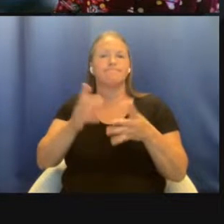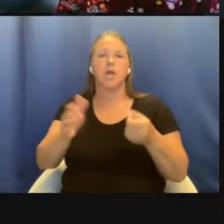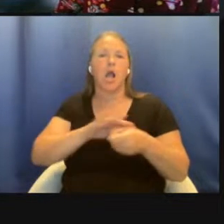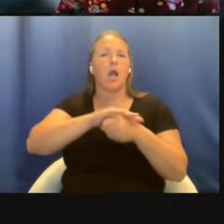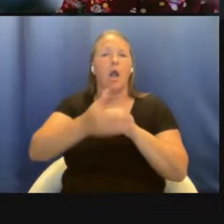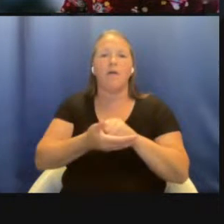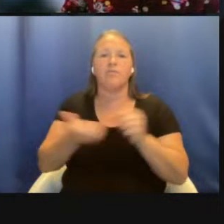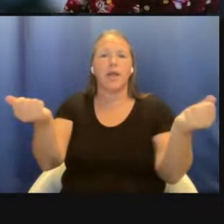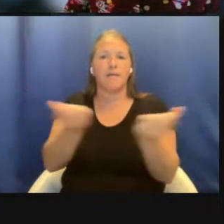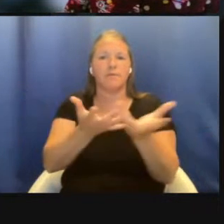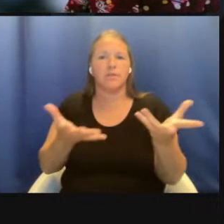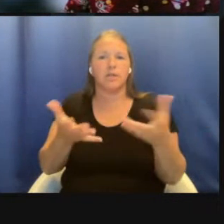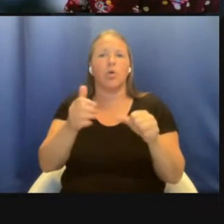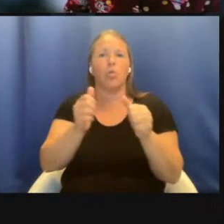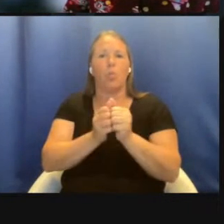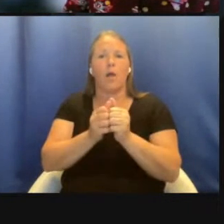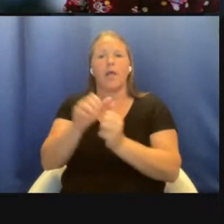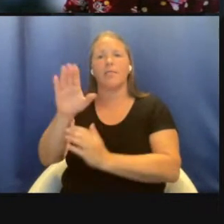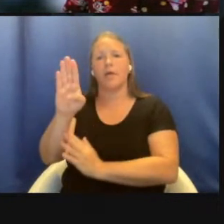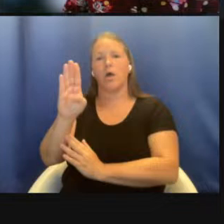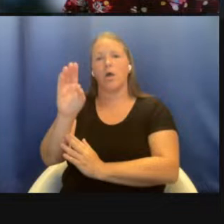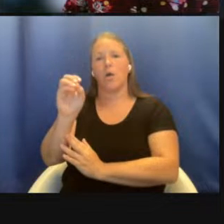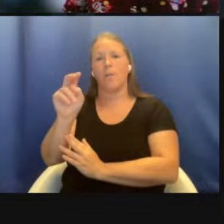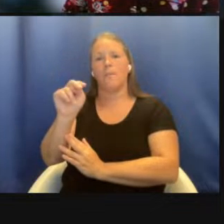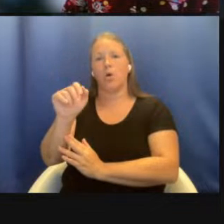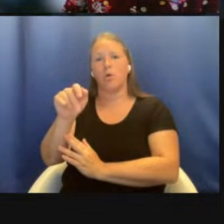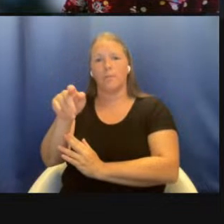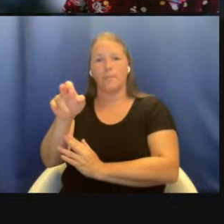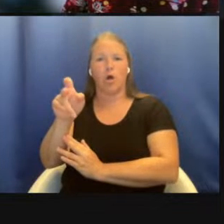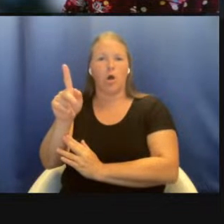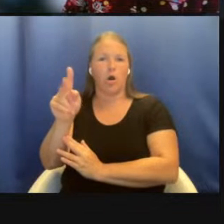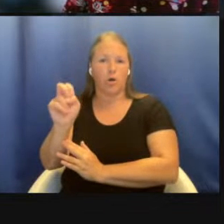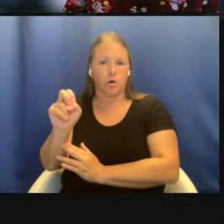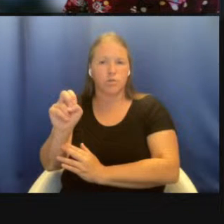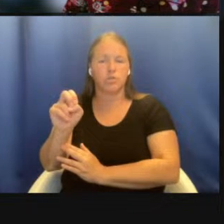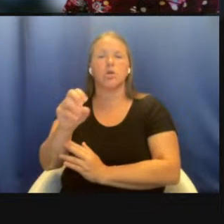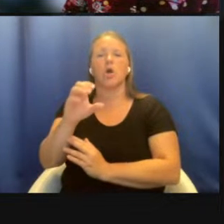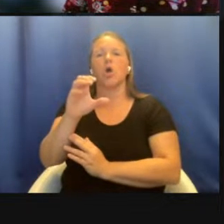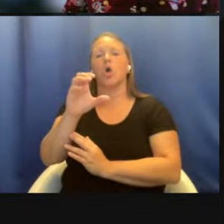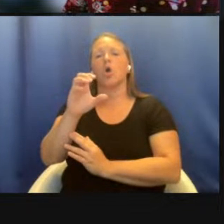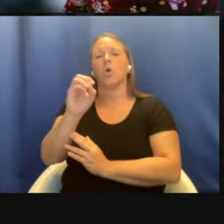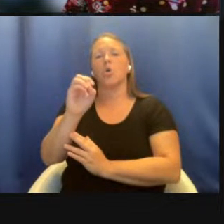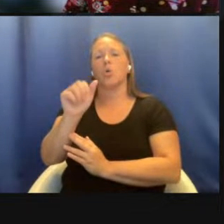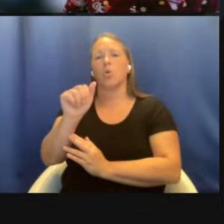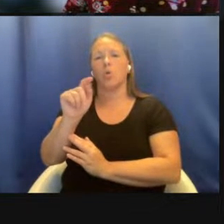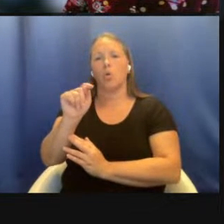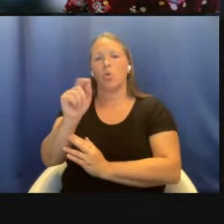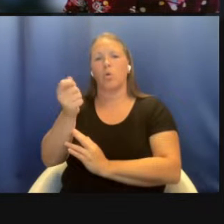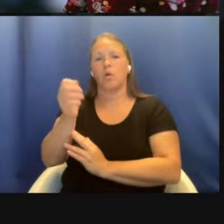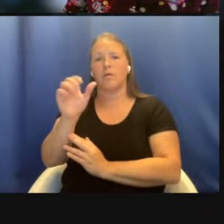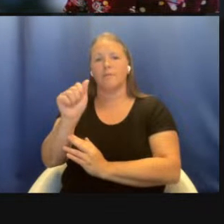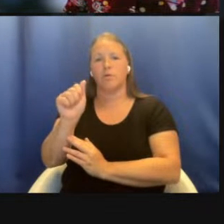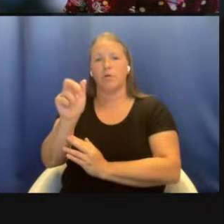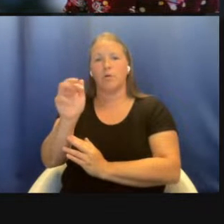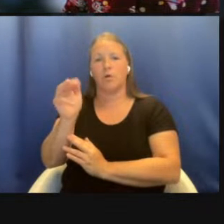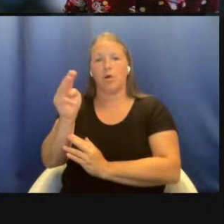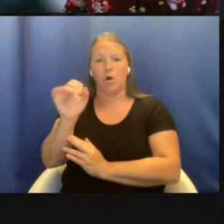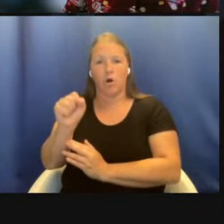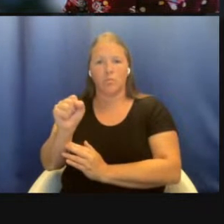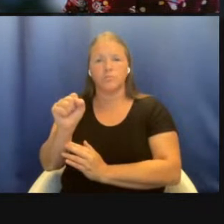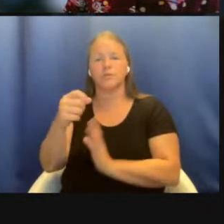liveried servants. He commissions silver buttons with the Bonaparte coat of arms. He has pins